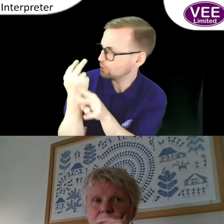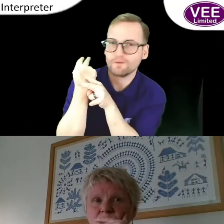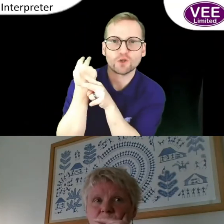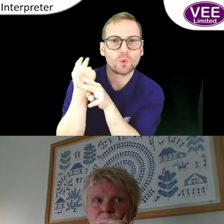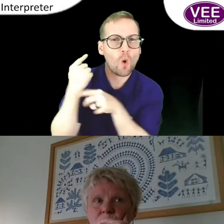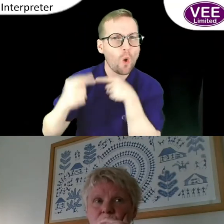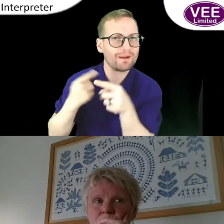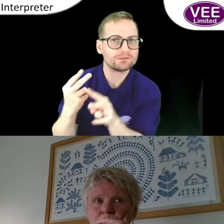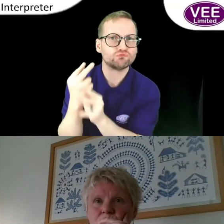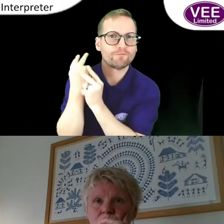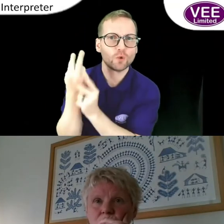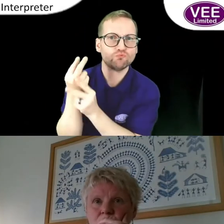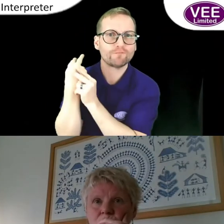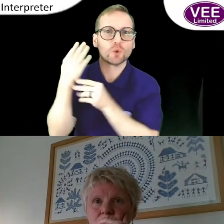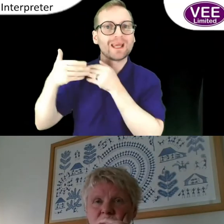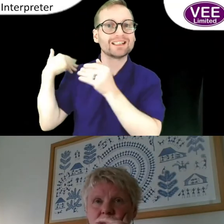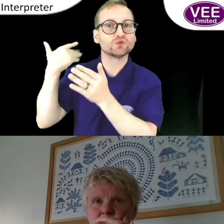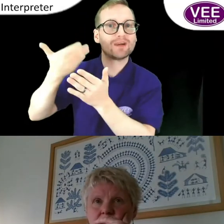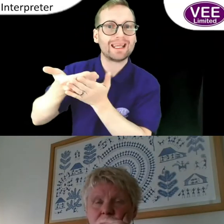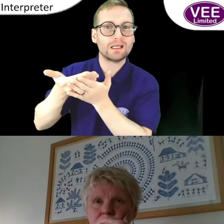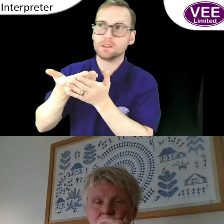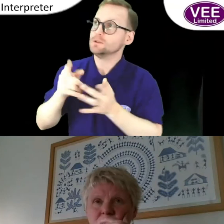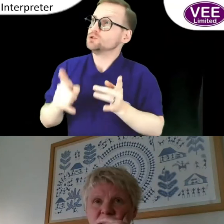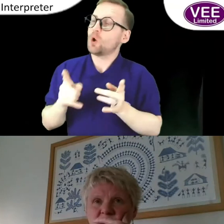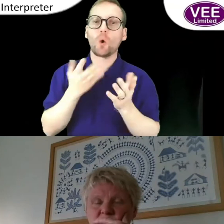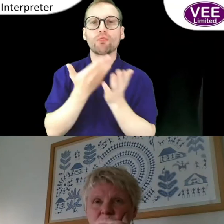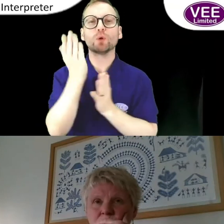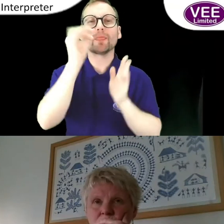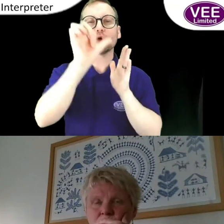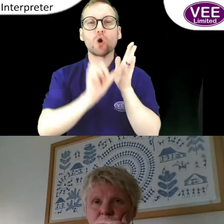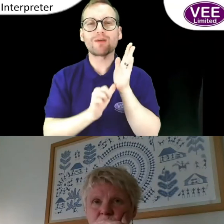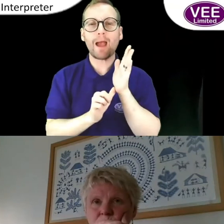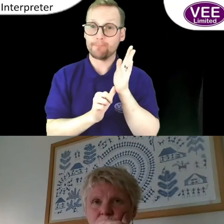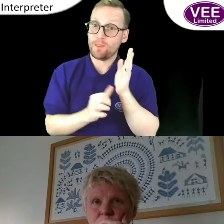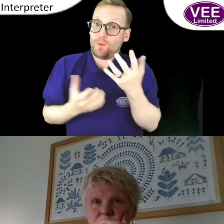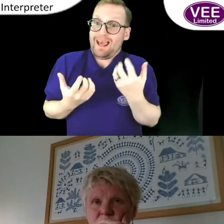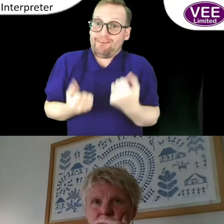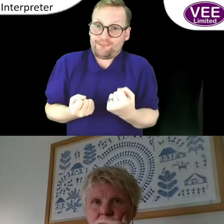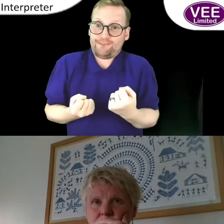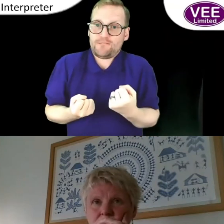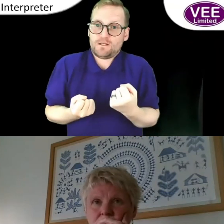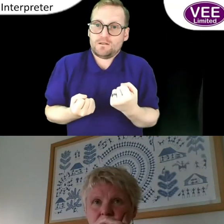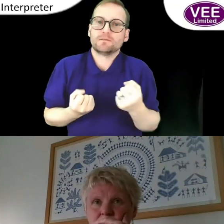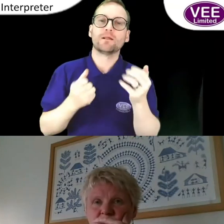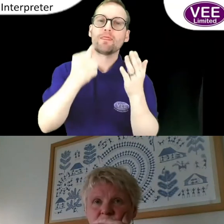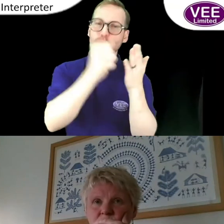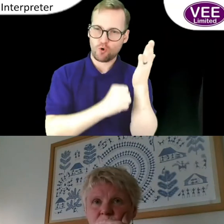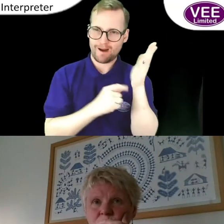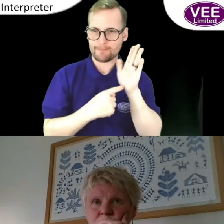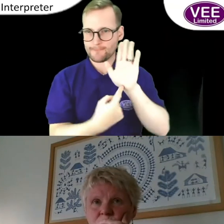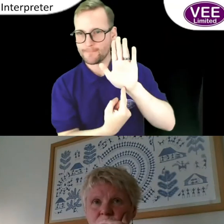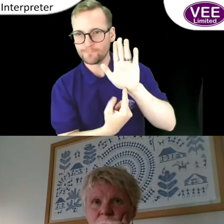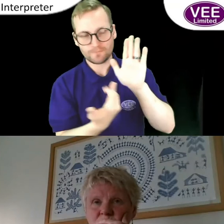what should be happening. So through the programmes that we have here at People's History Museum, we've